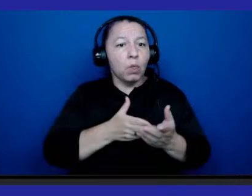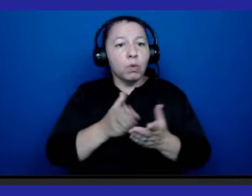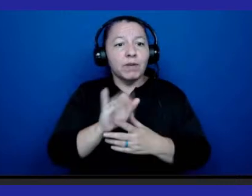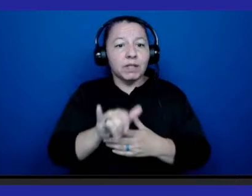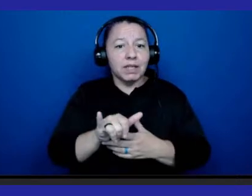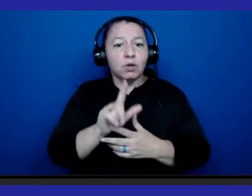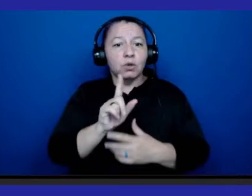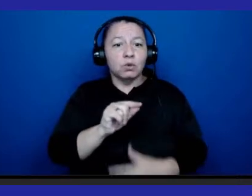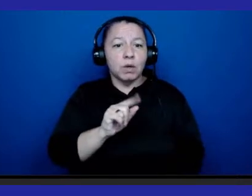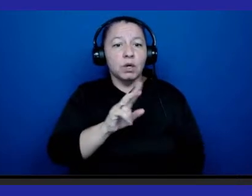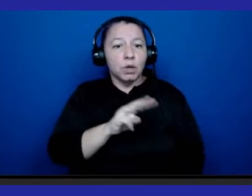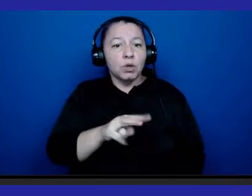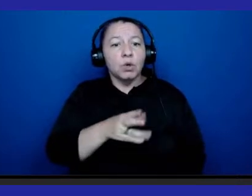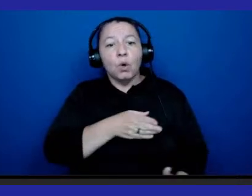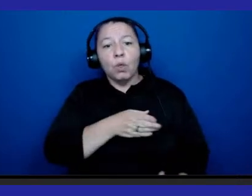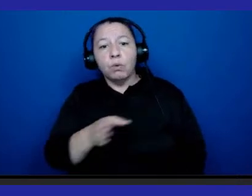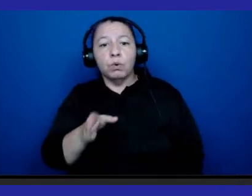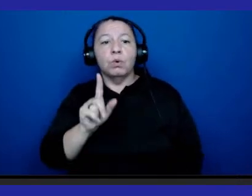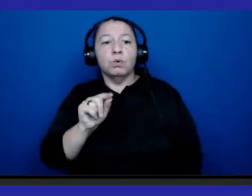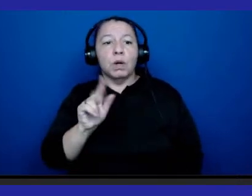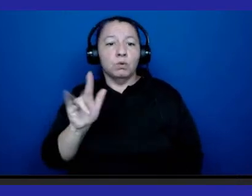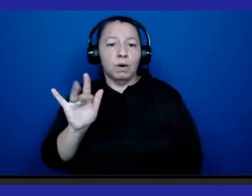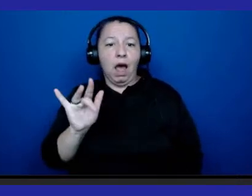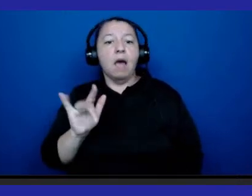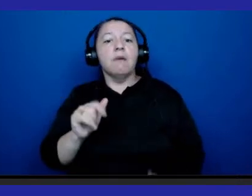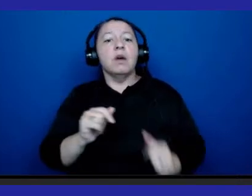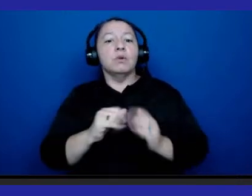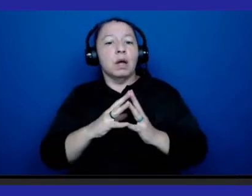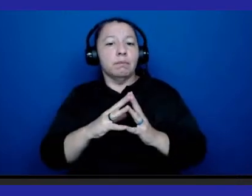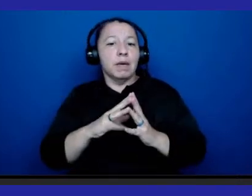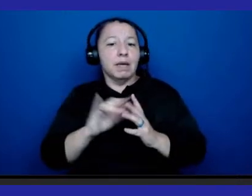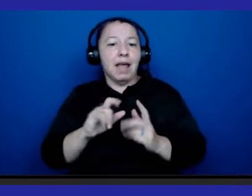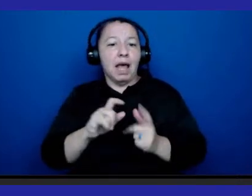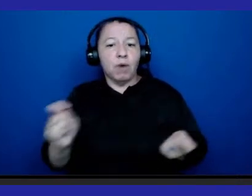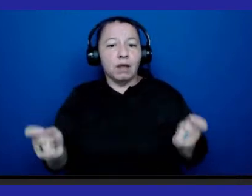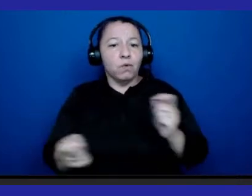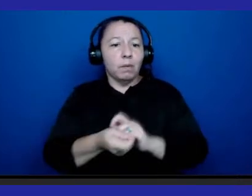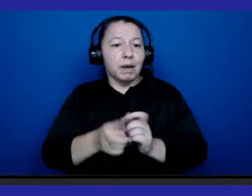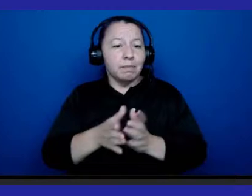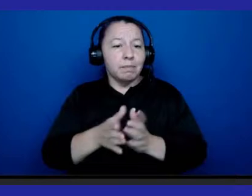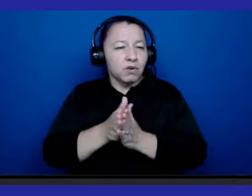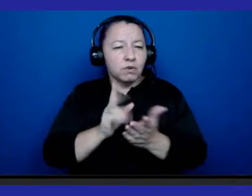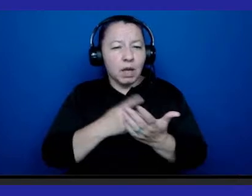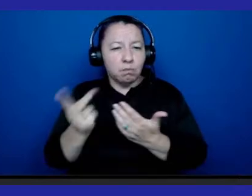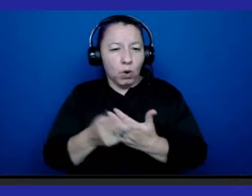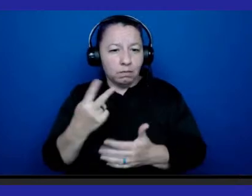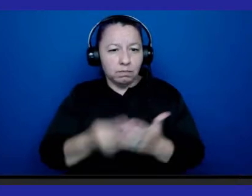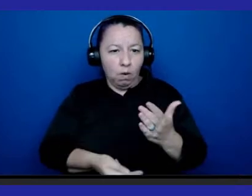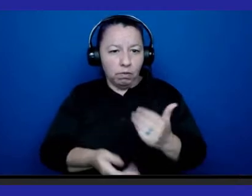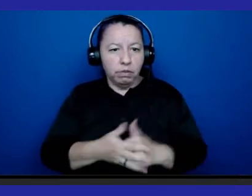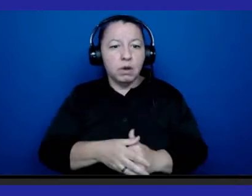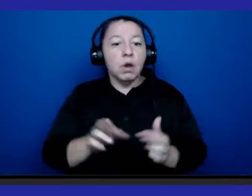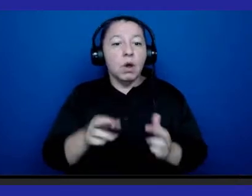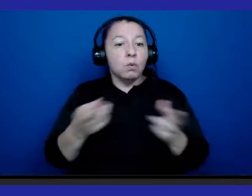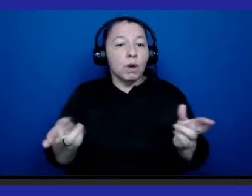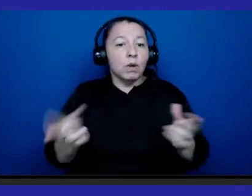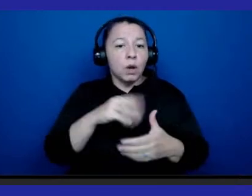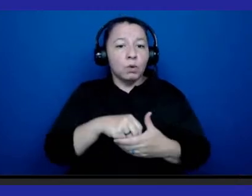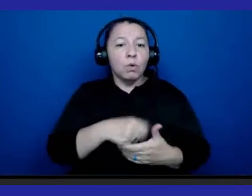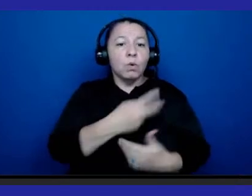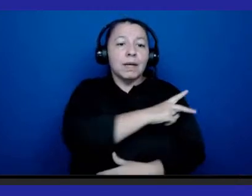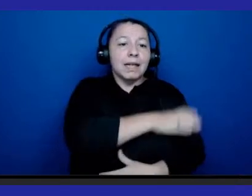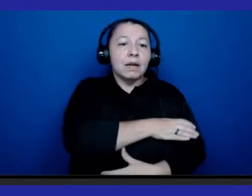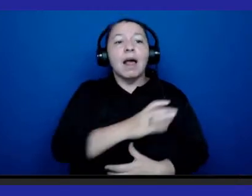to implement the transformative initiatives and programs. The resources are going to include both clinical and